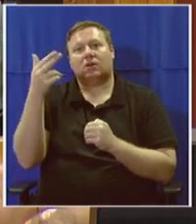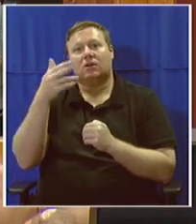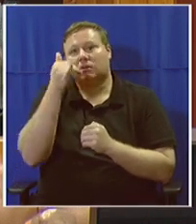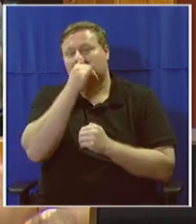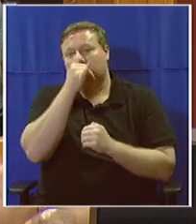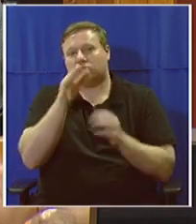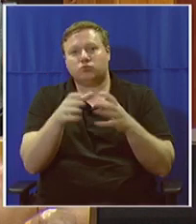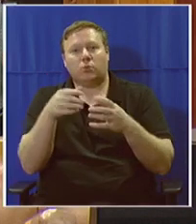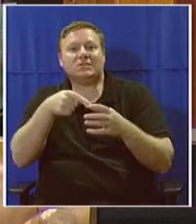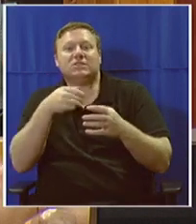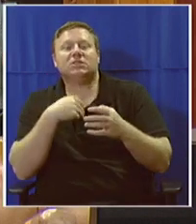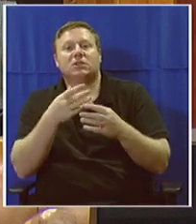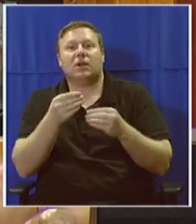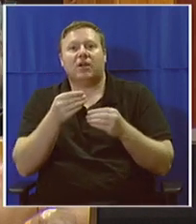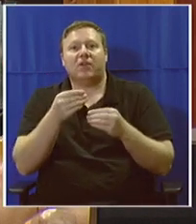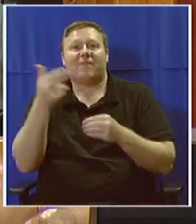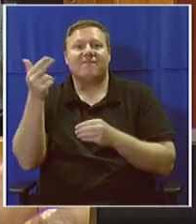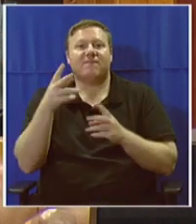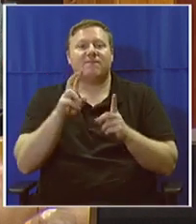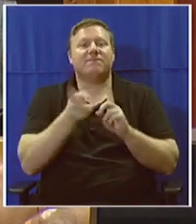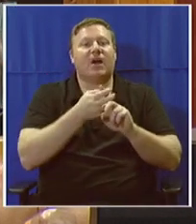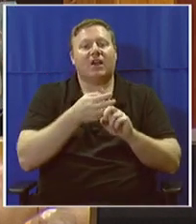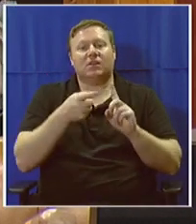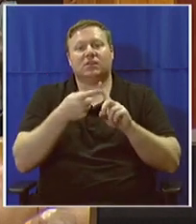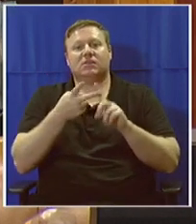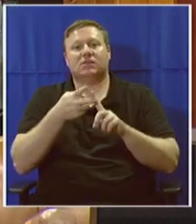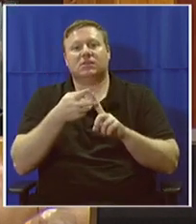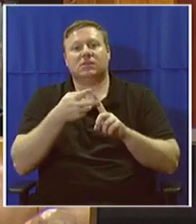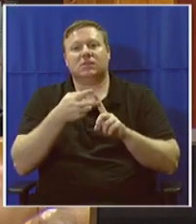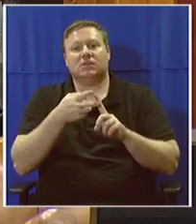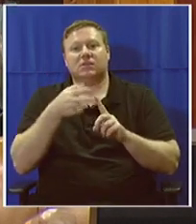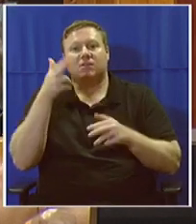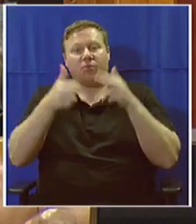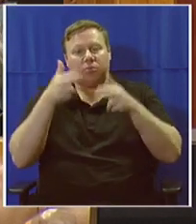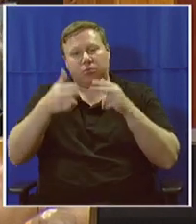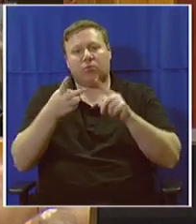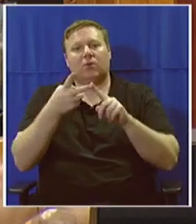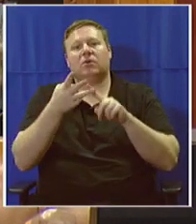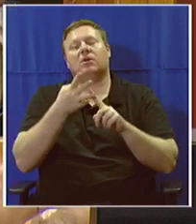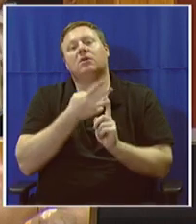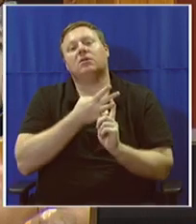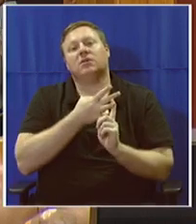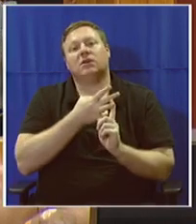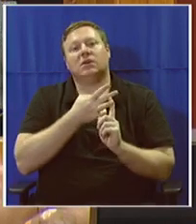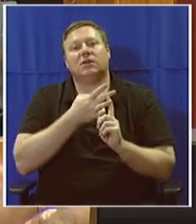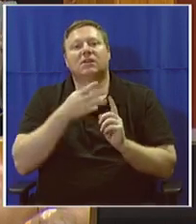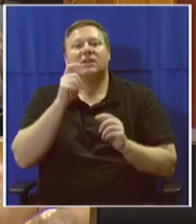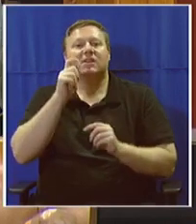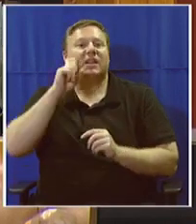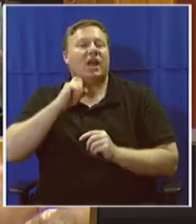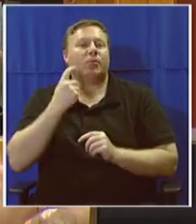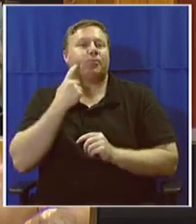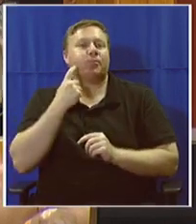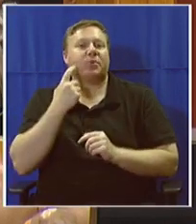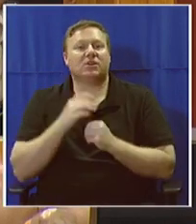teenage pregnancies are symptoms of a much deeper problem, such as desperate attempts